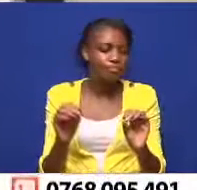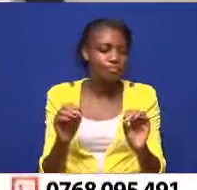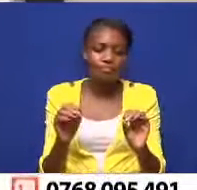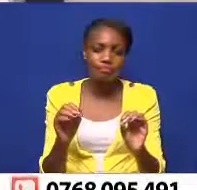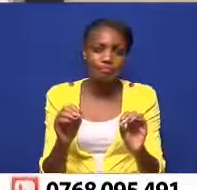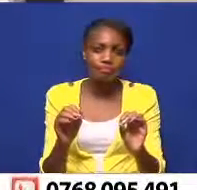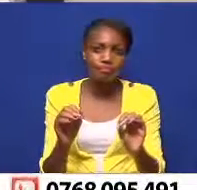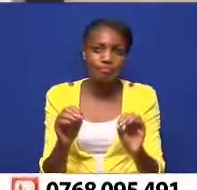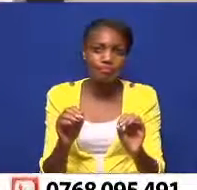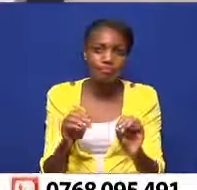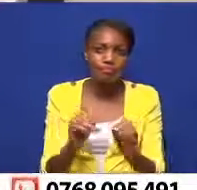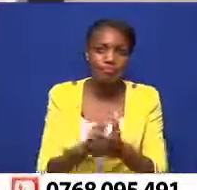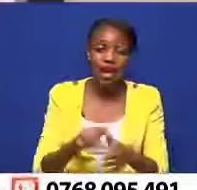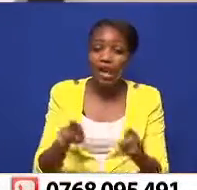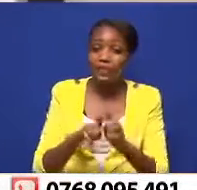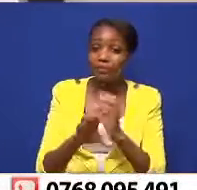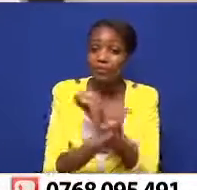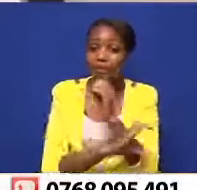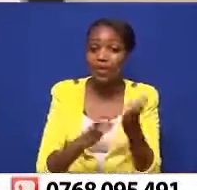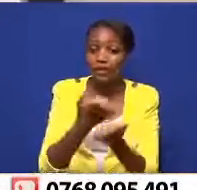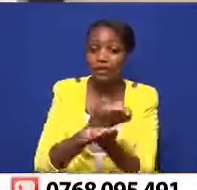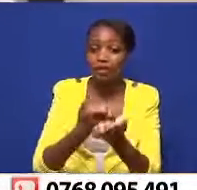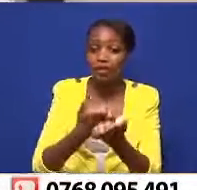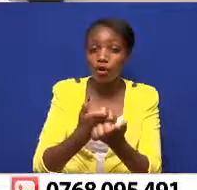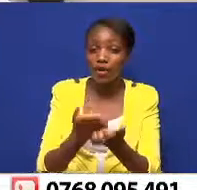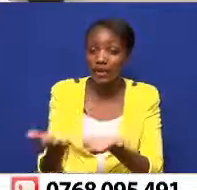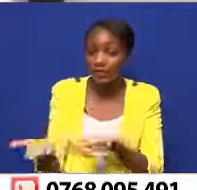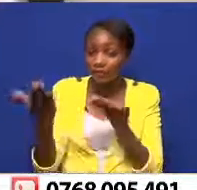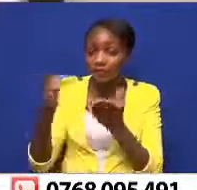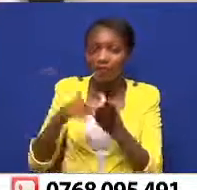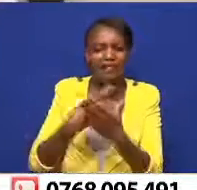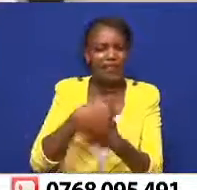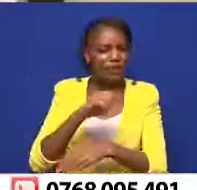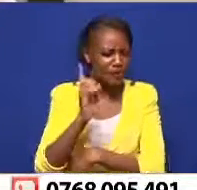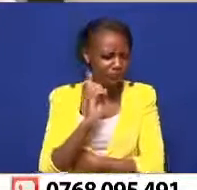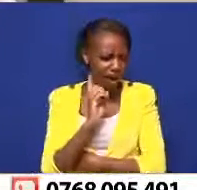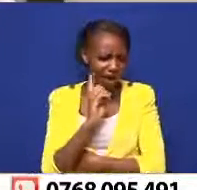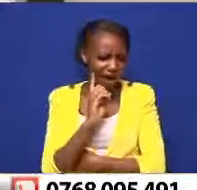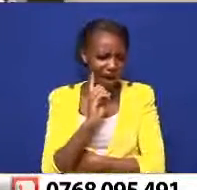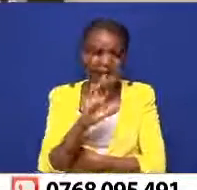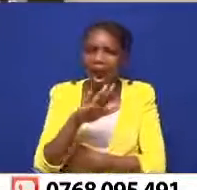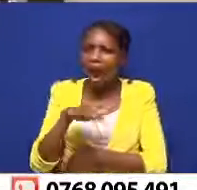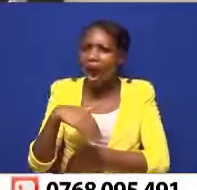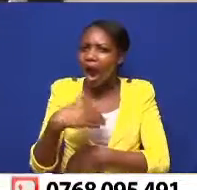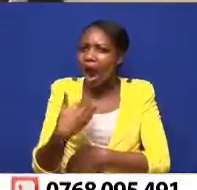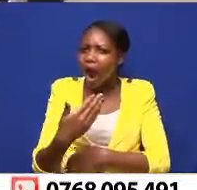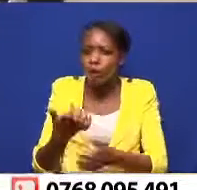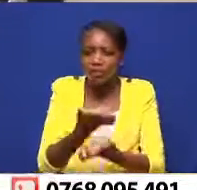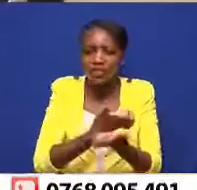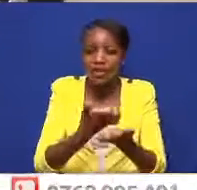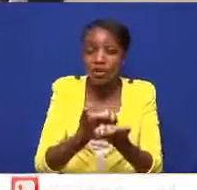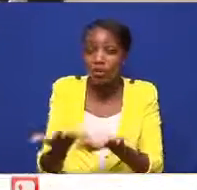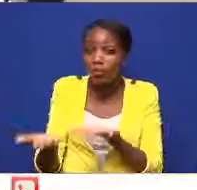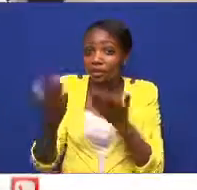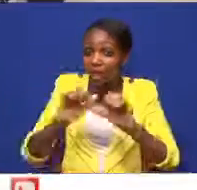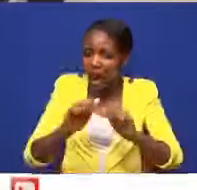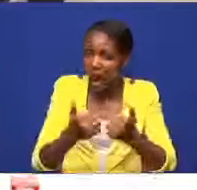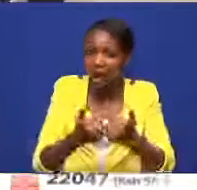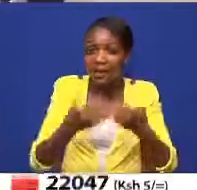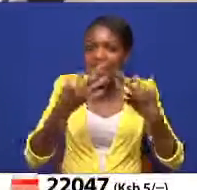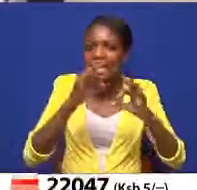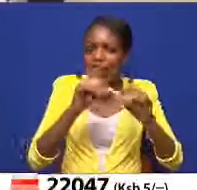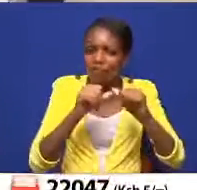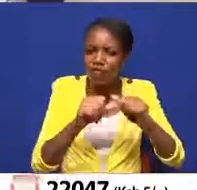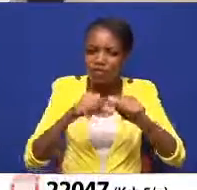and the country's economic recovery. We even wonder how the economic recovery will be realized if we